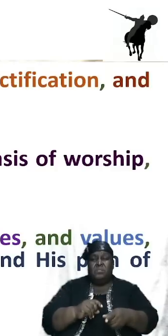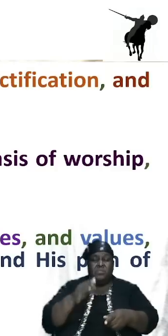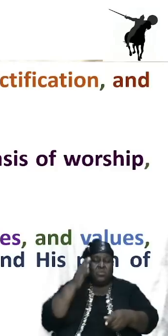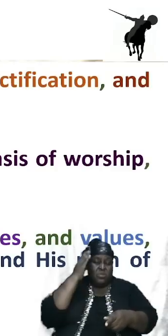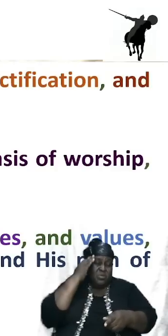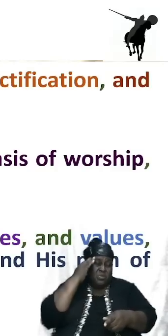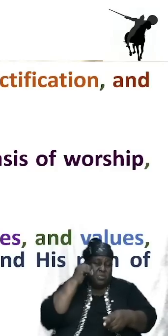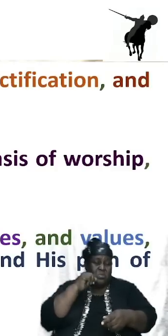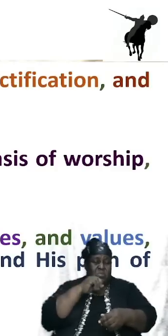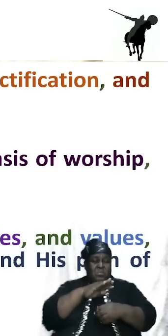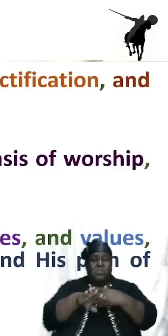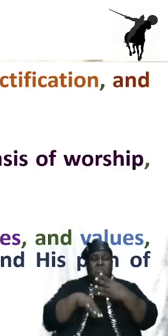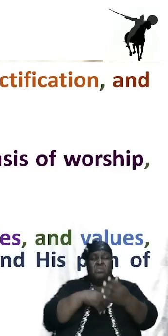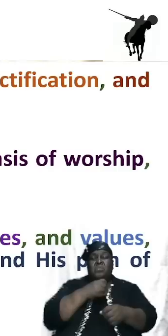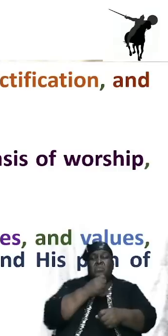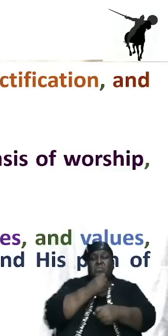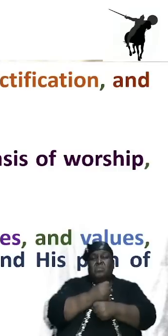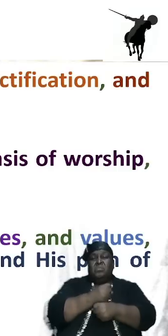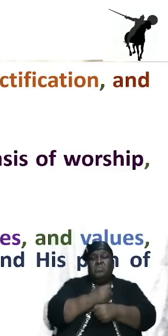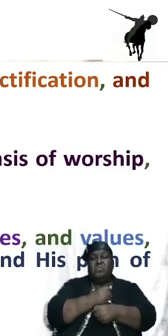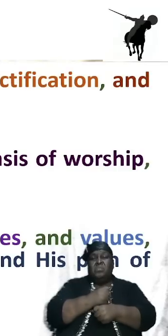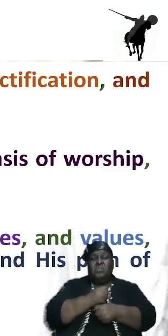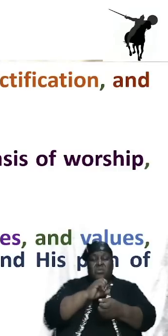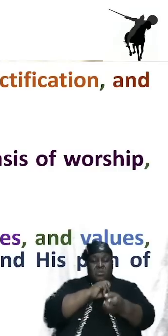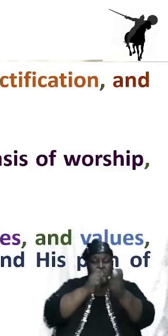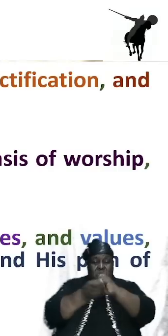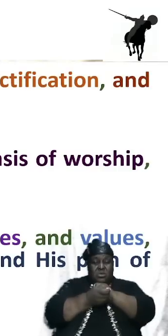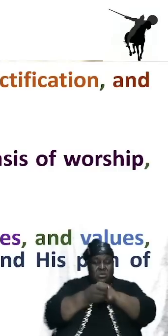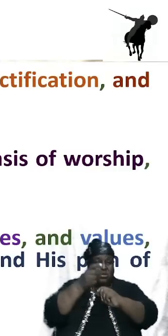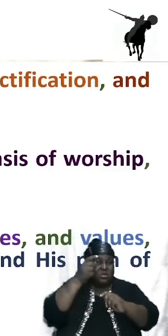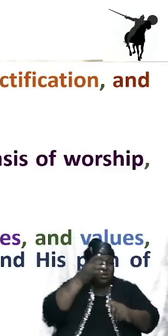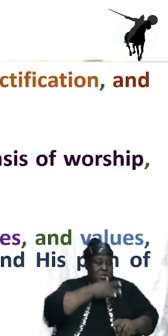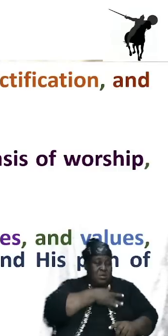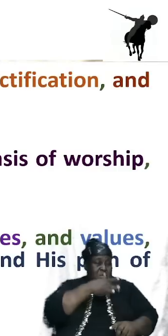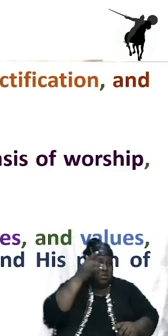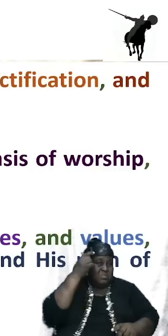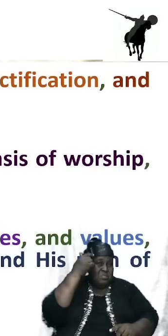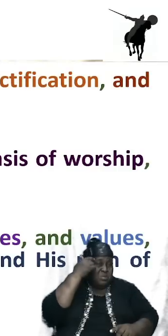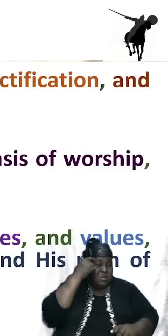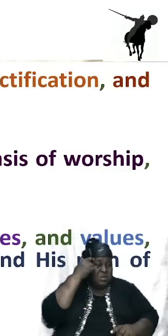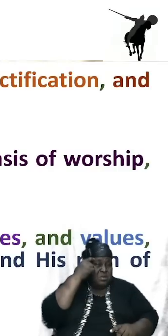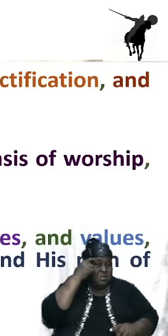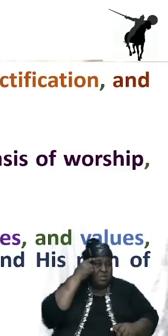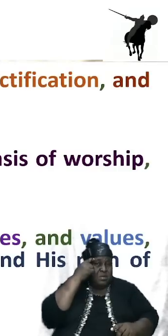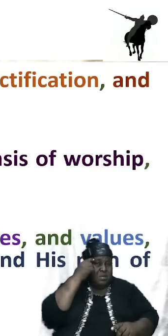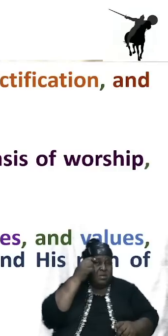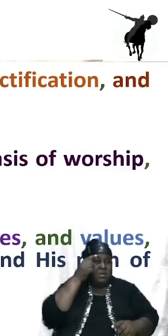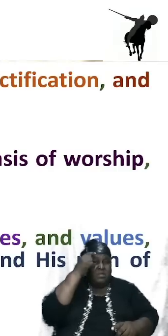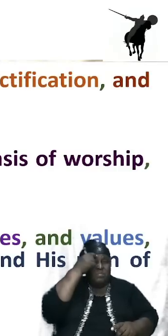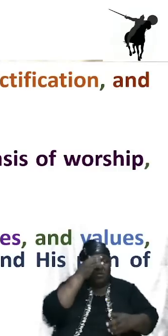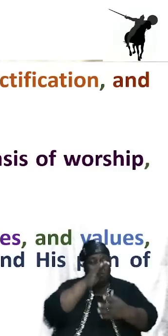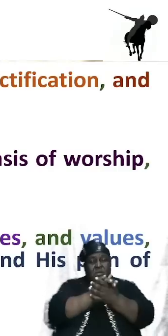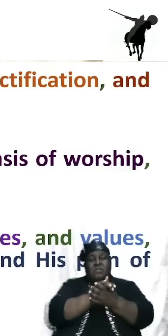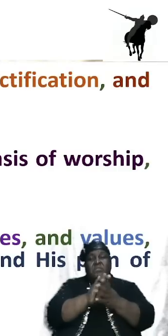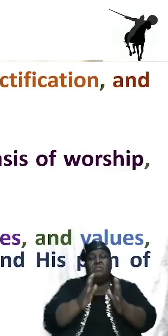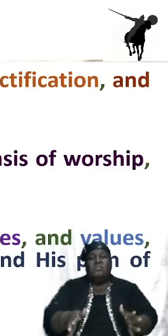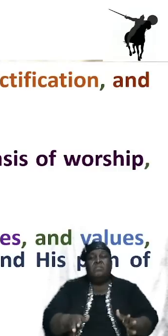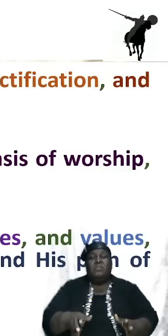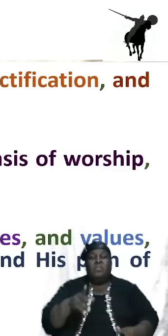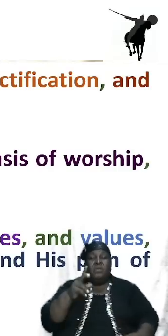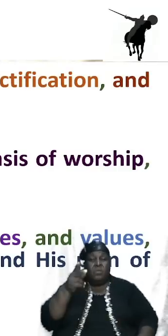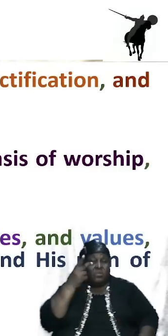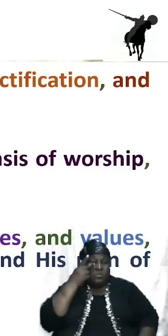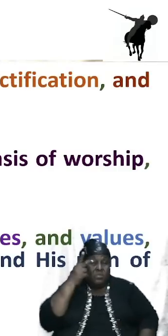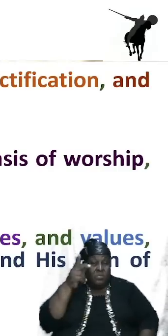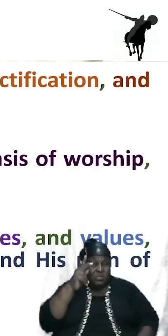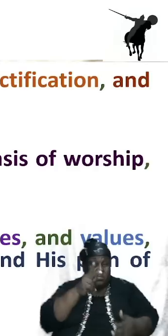the years have changed the minds and the hearts of a lot of believers. I've seen in one particular place, everybody